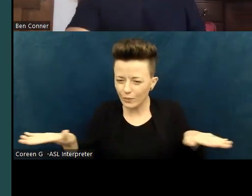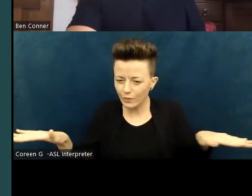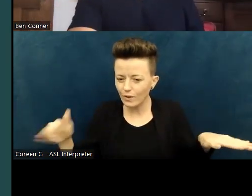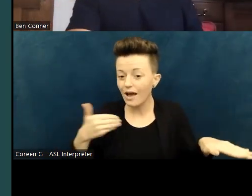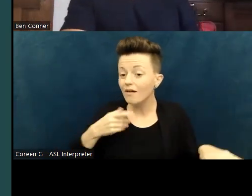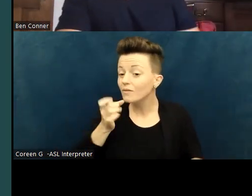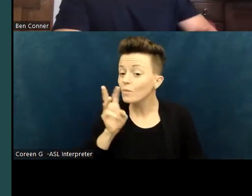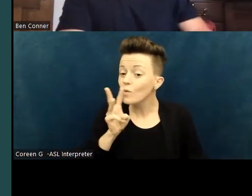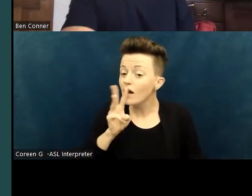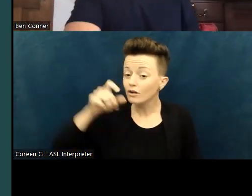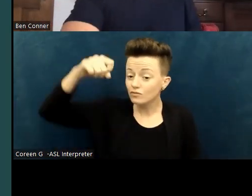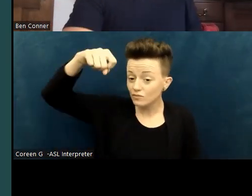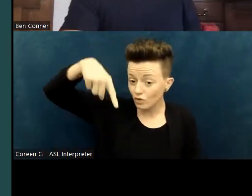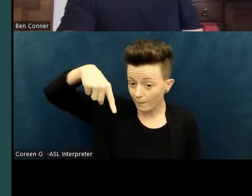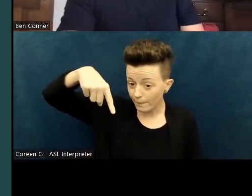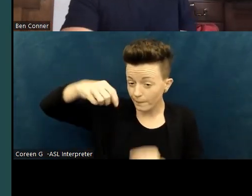intersect with each other.